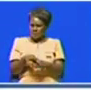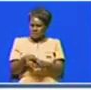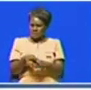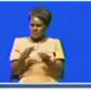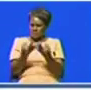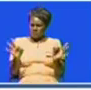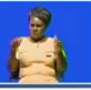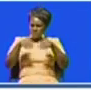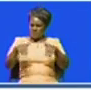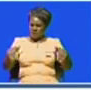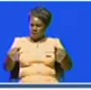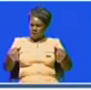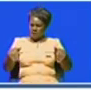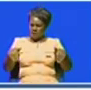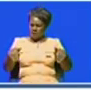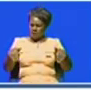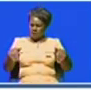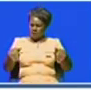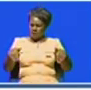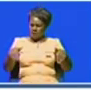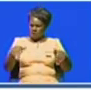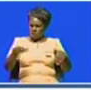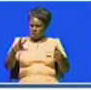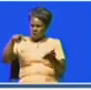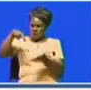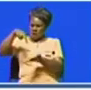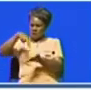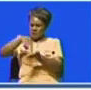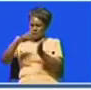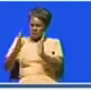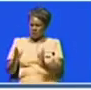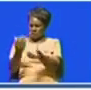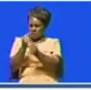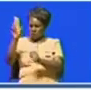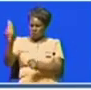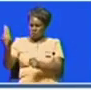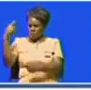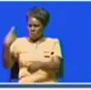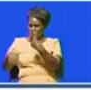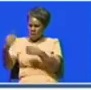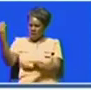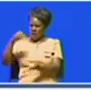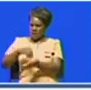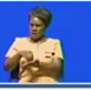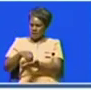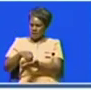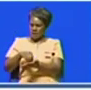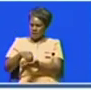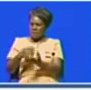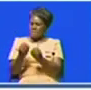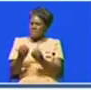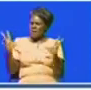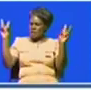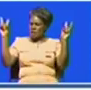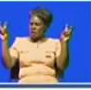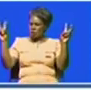will be free, fair, credible, and that your candidate, President Uhuru Kenyatta, will come out on top, considering a lot of the